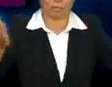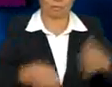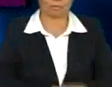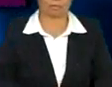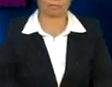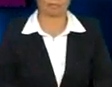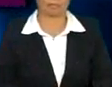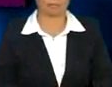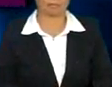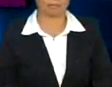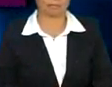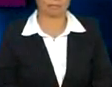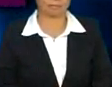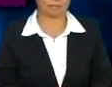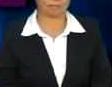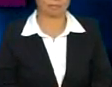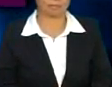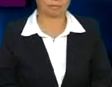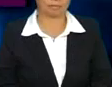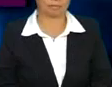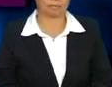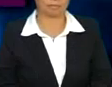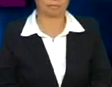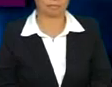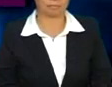newspaper about silat.